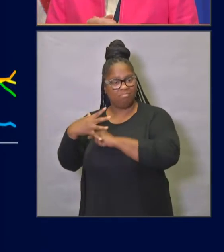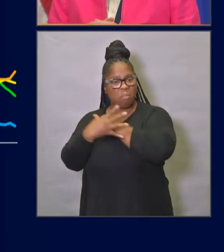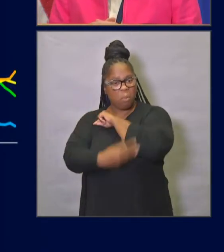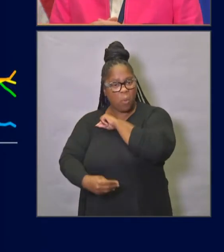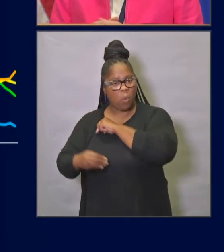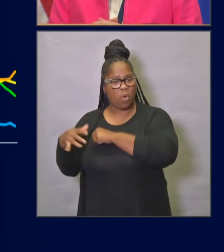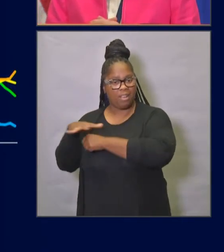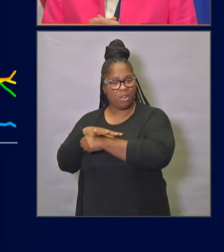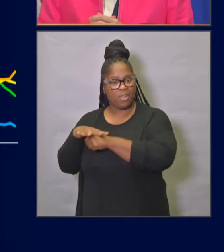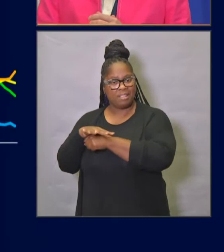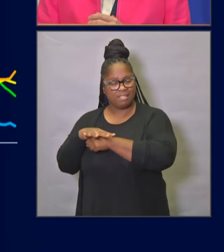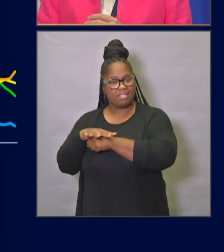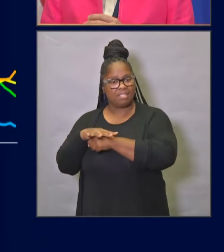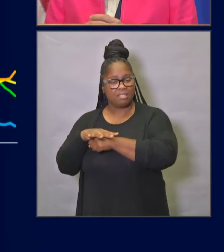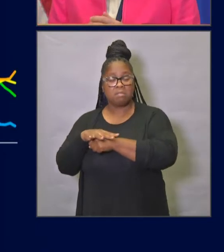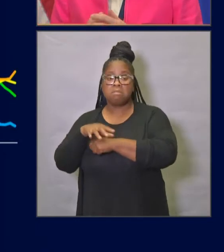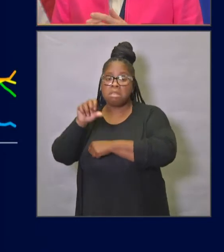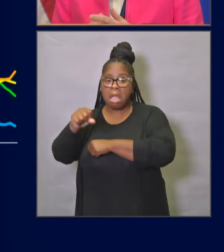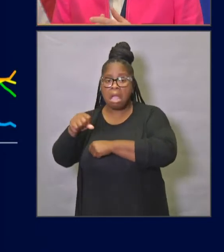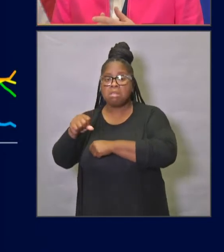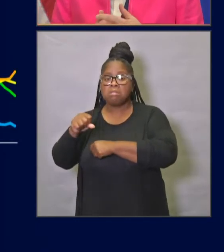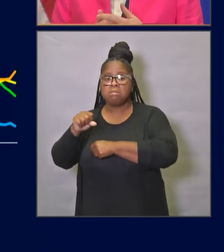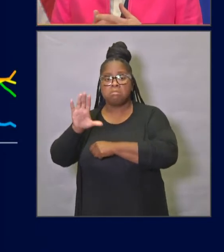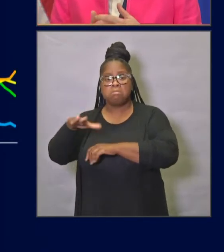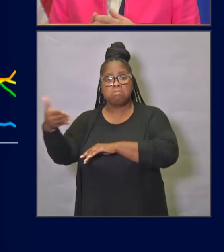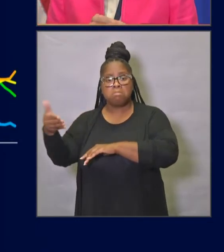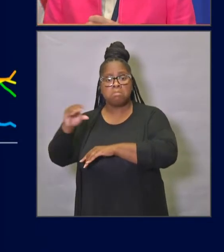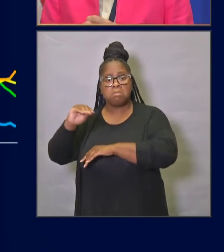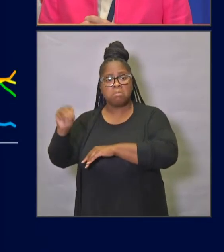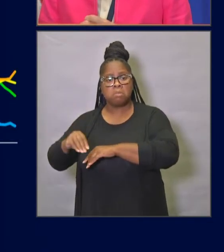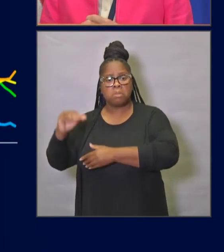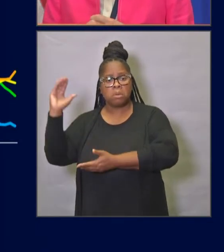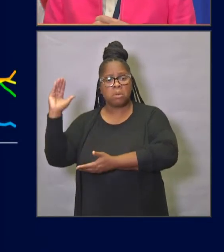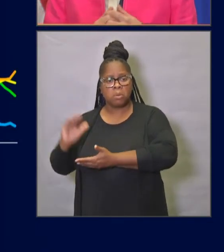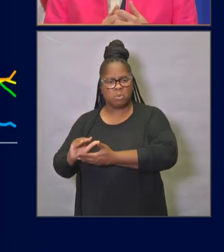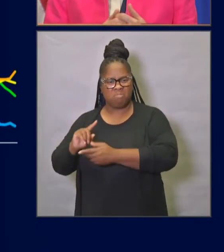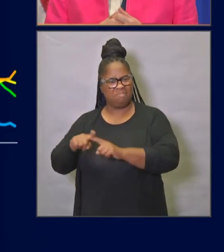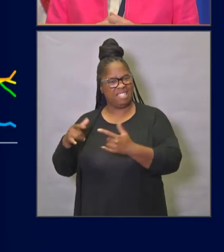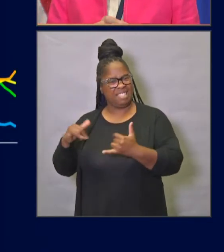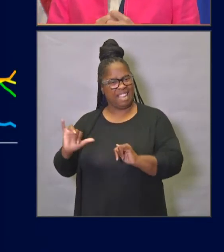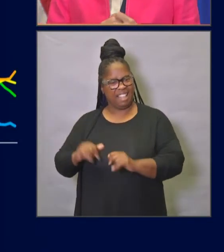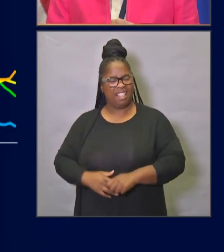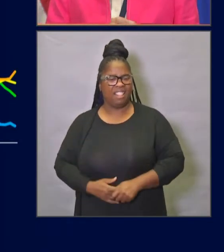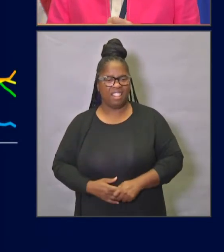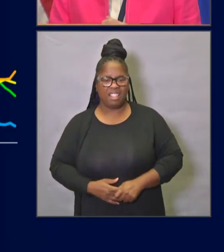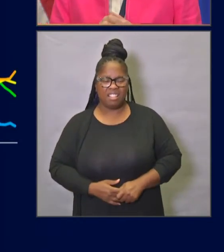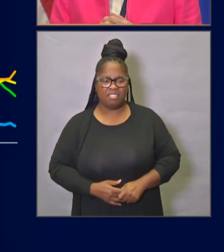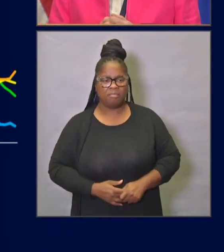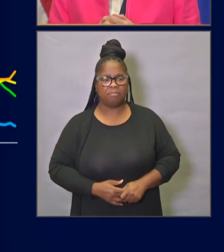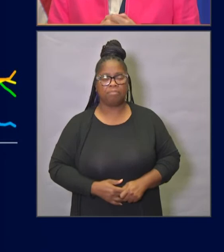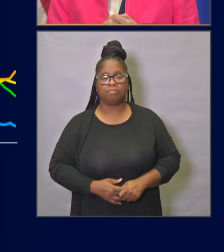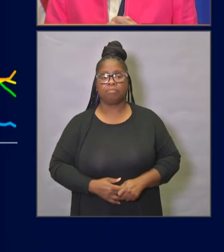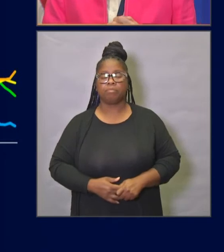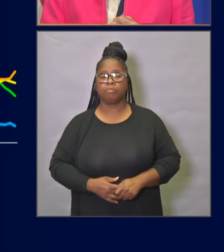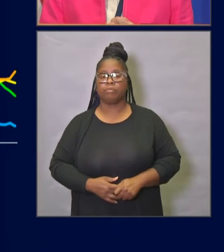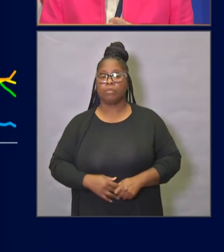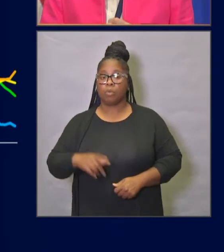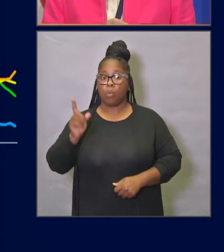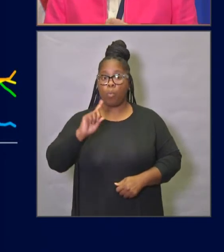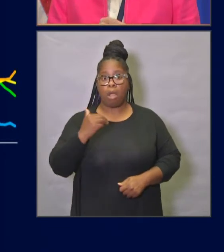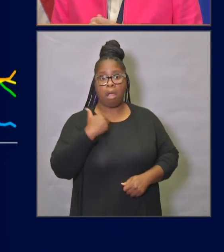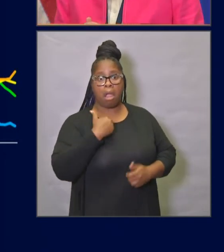seeing, again, significant declines in mortality for everyone. The gap between people in the areas with the